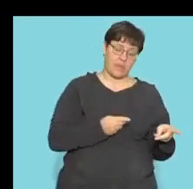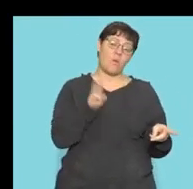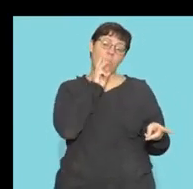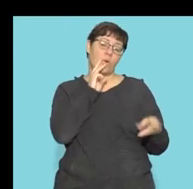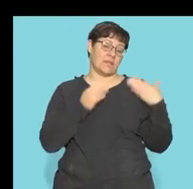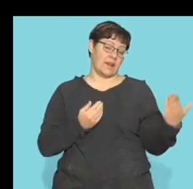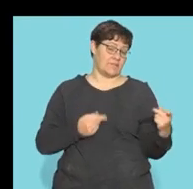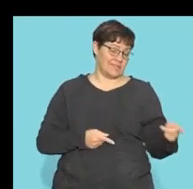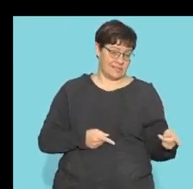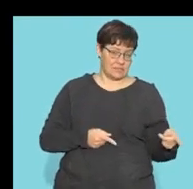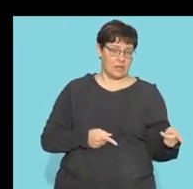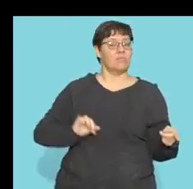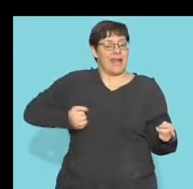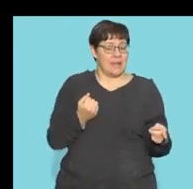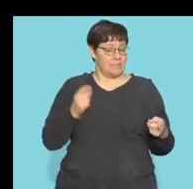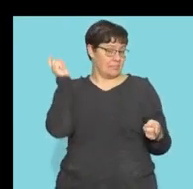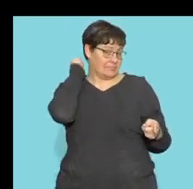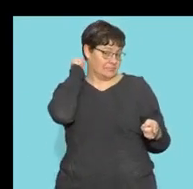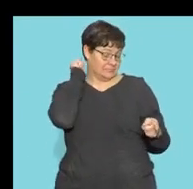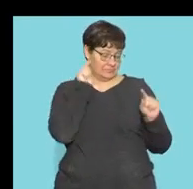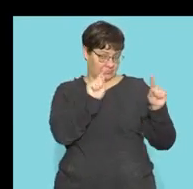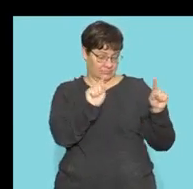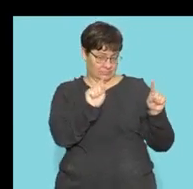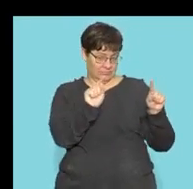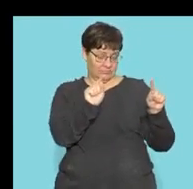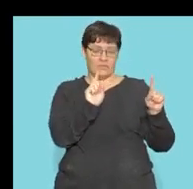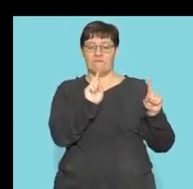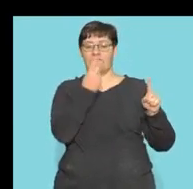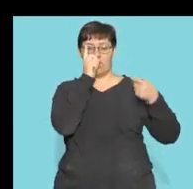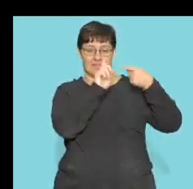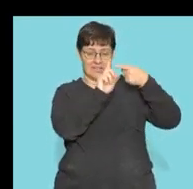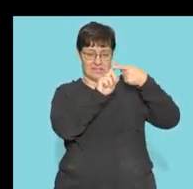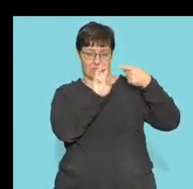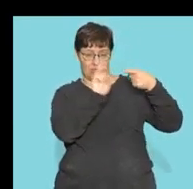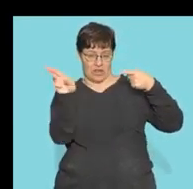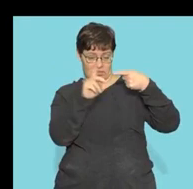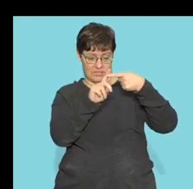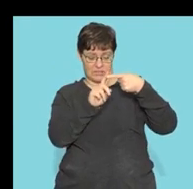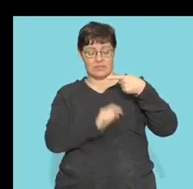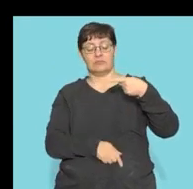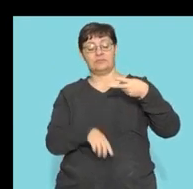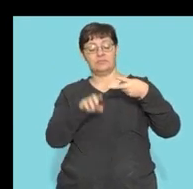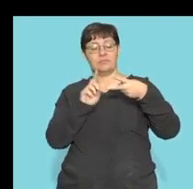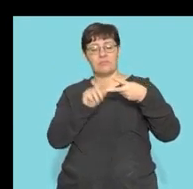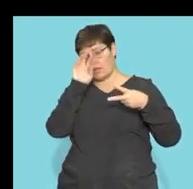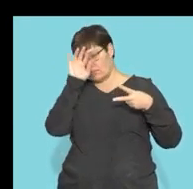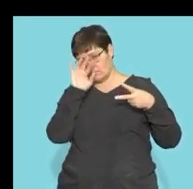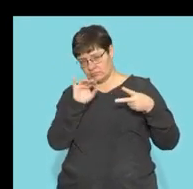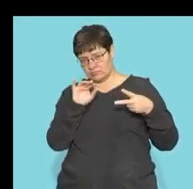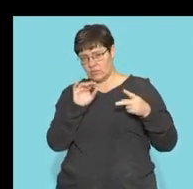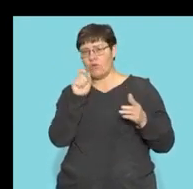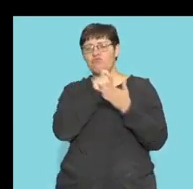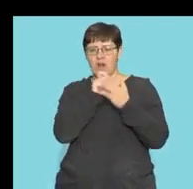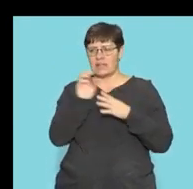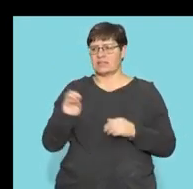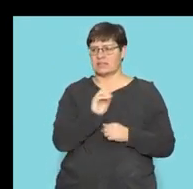left-hand side, so we'll keep that in mind as the first type of reaction that we've got. In fact, let's write that